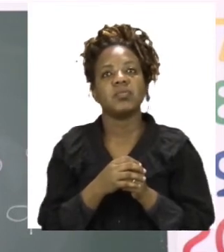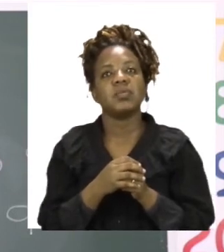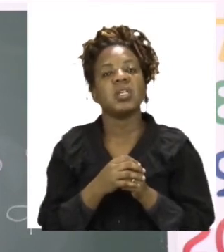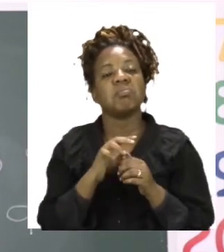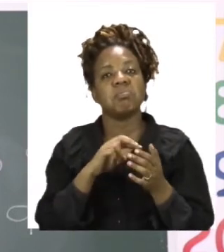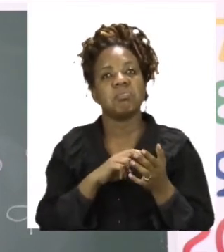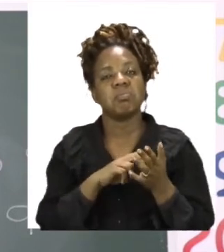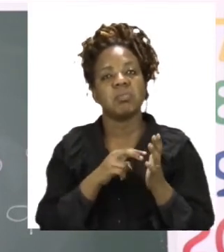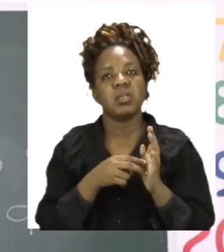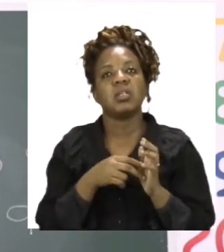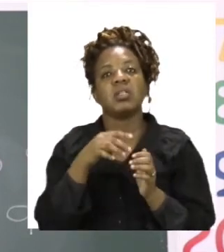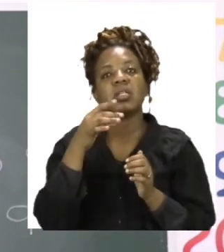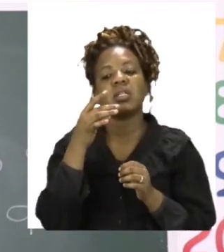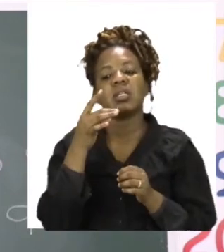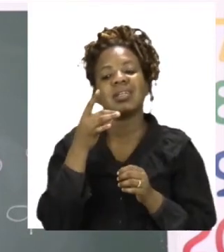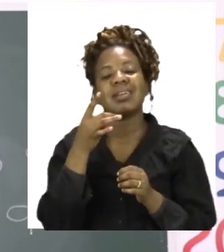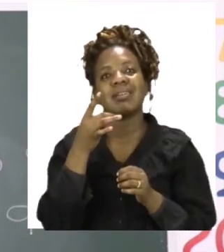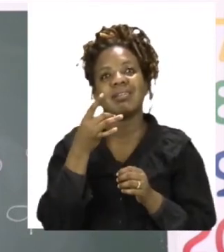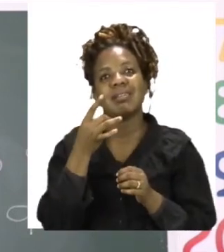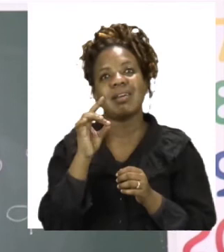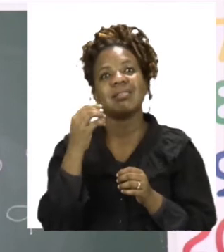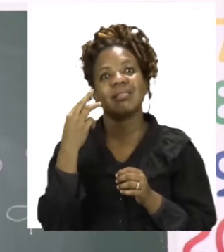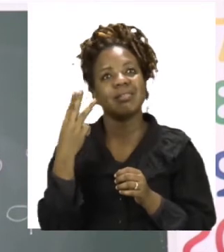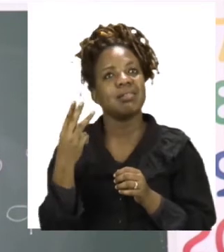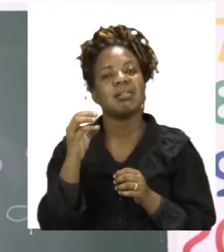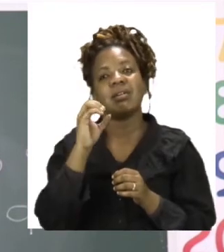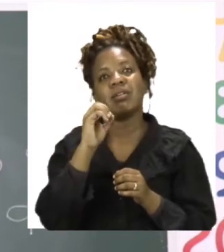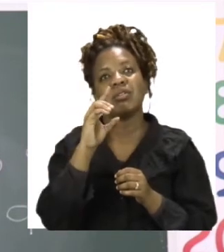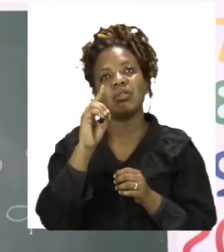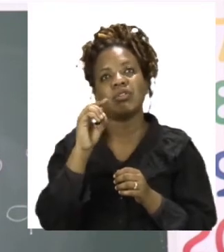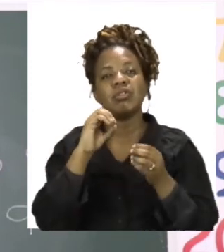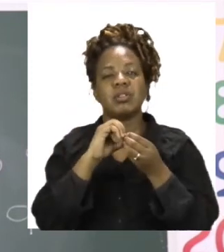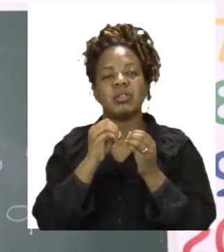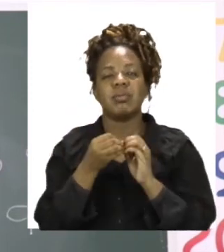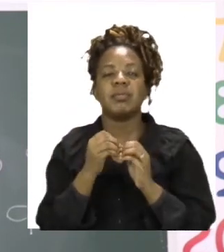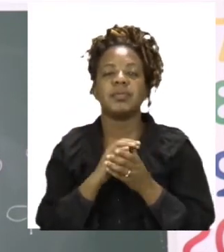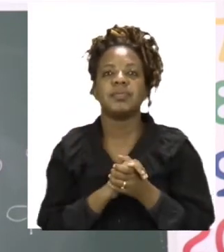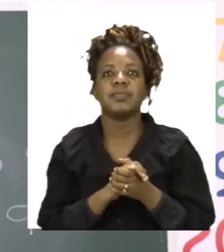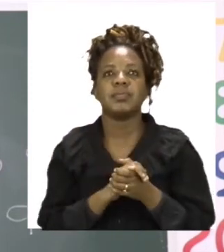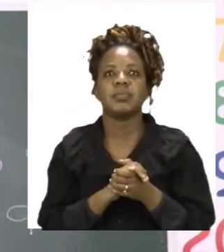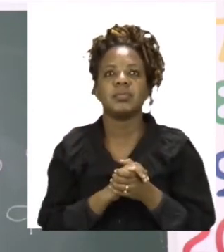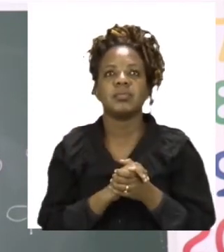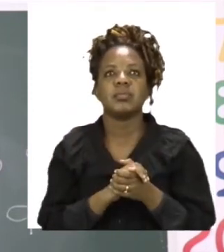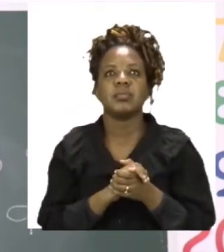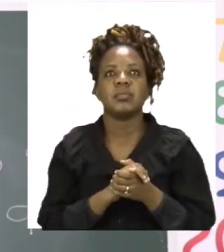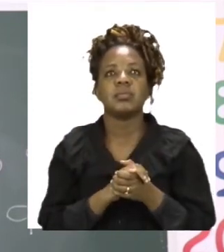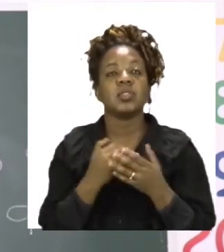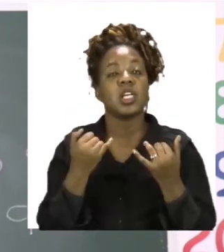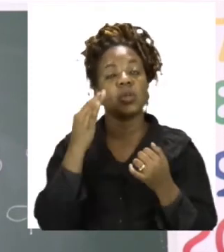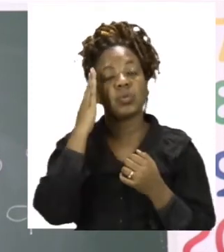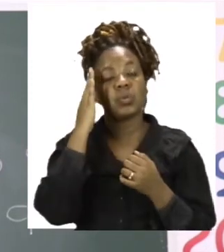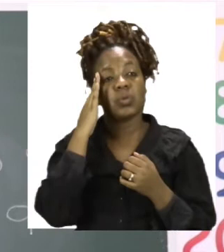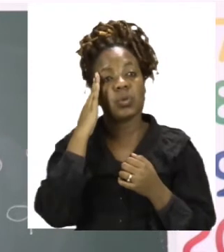83, the unit is 3. So now that we know when we are using odd